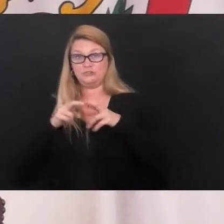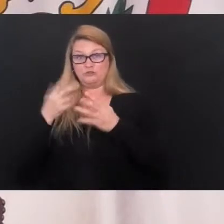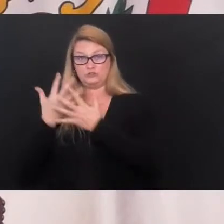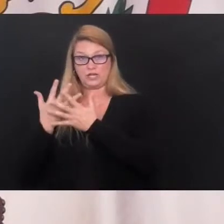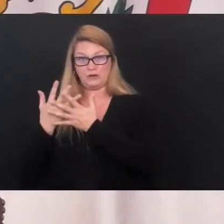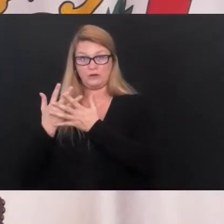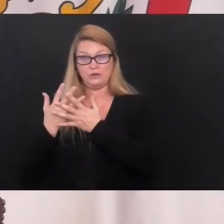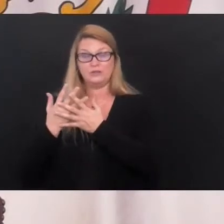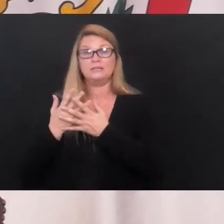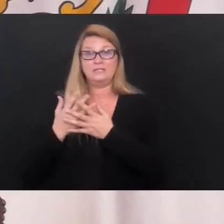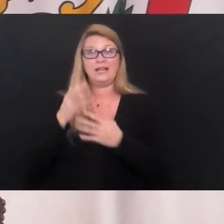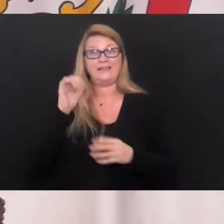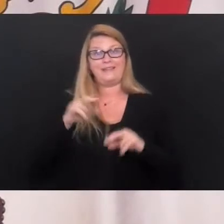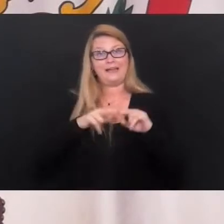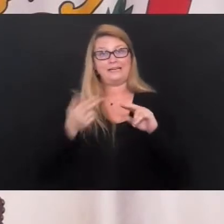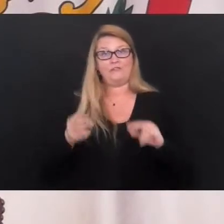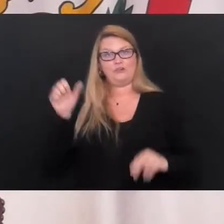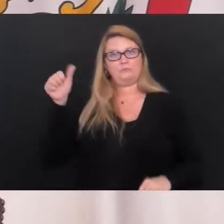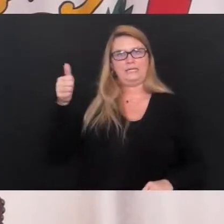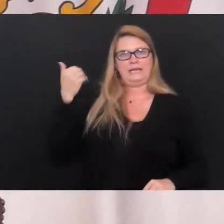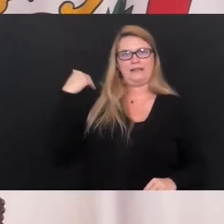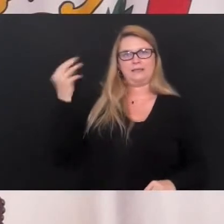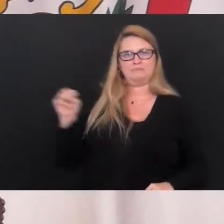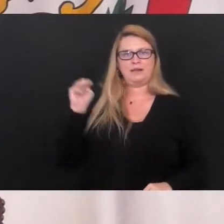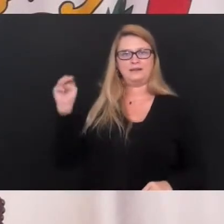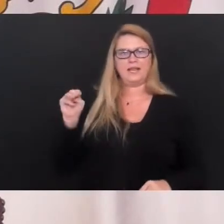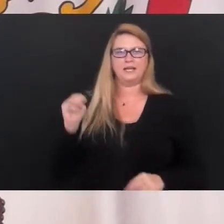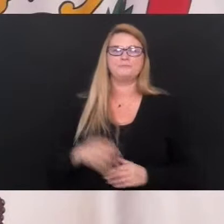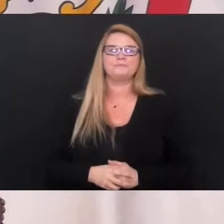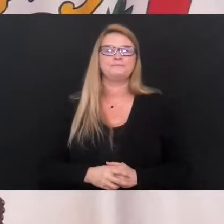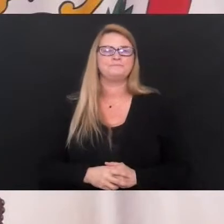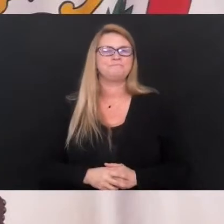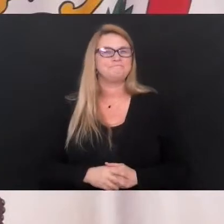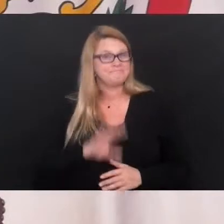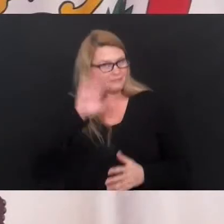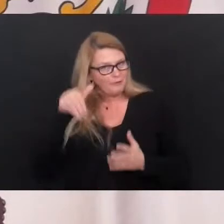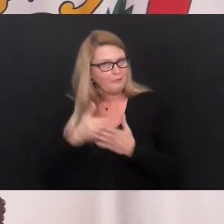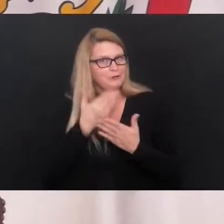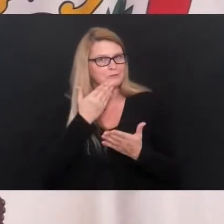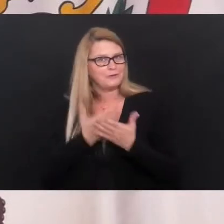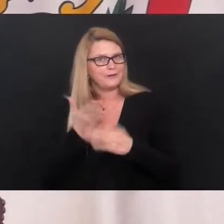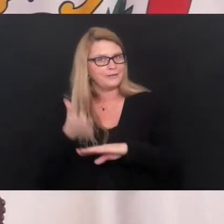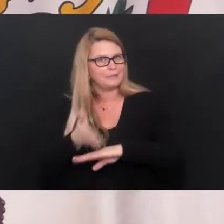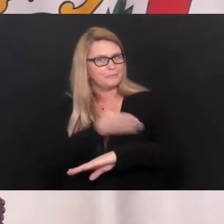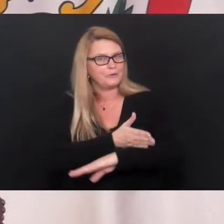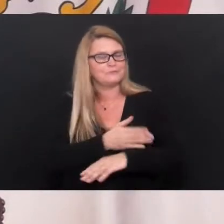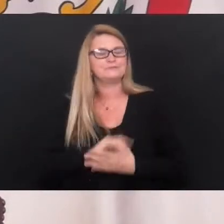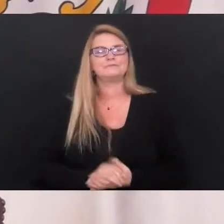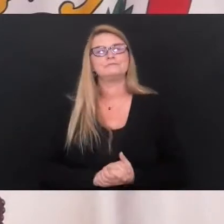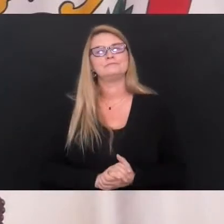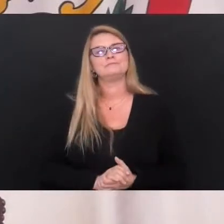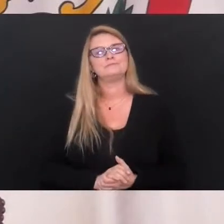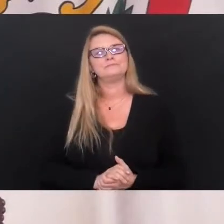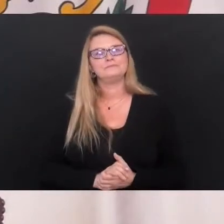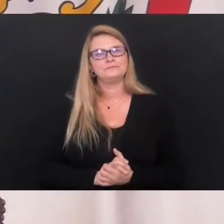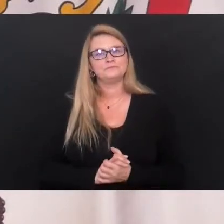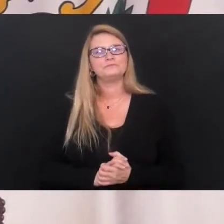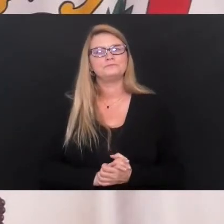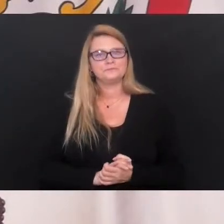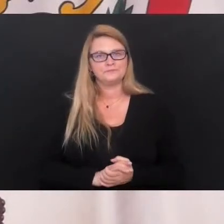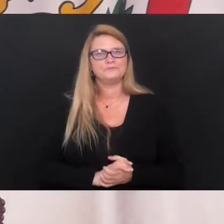and that's down from 10 on Monday. All that's good stuff, but at the same time,